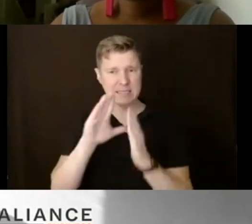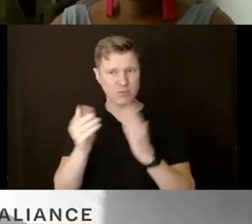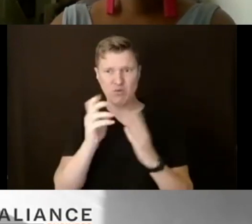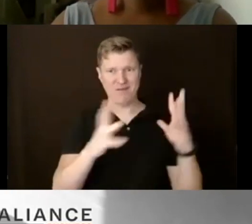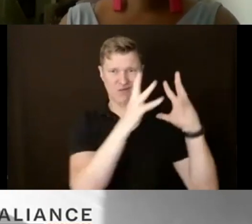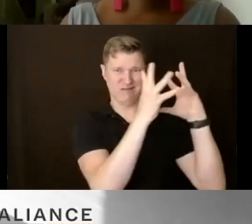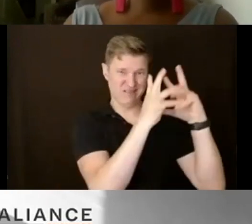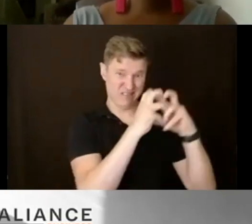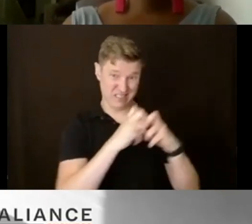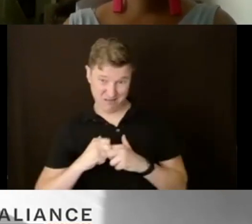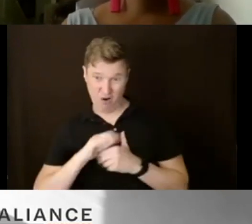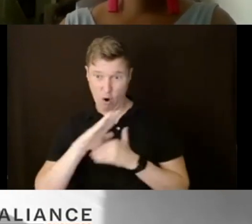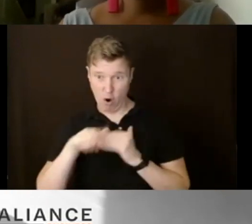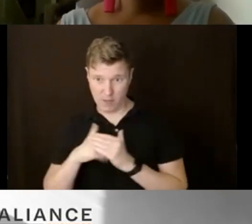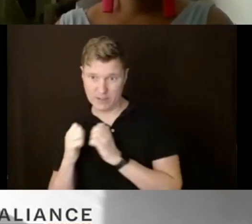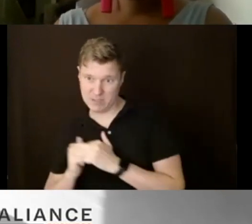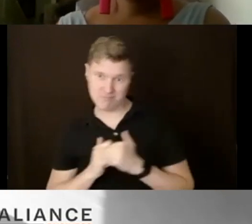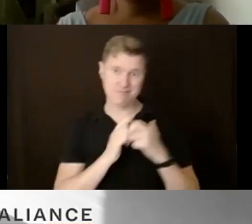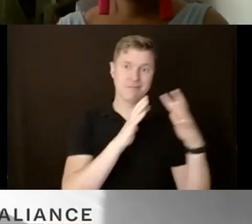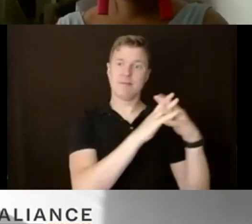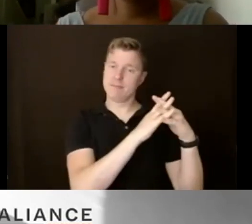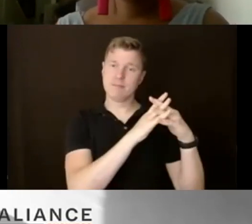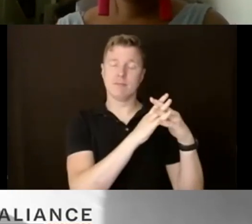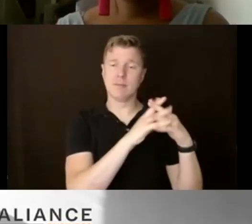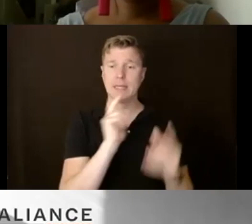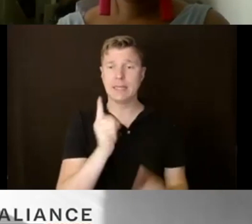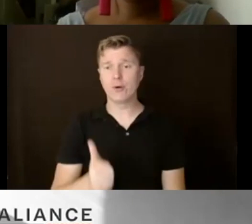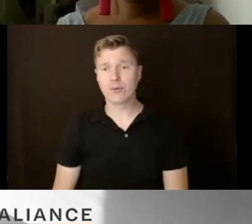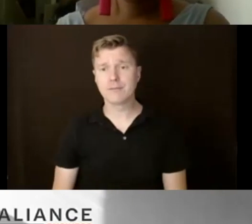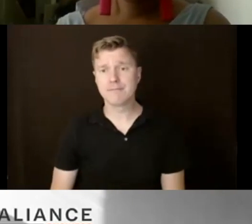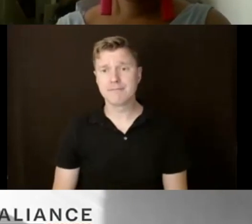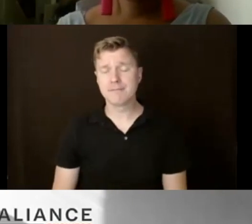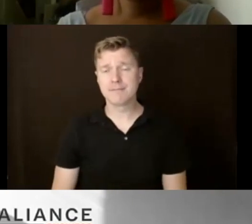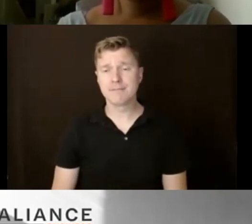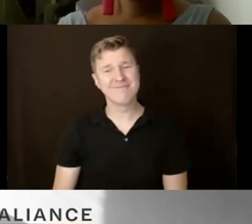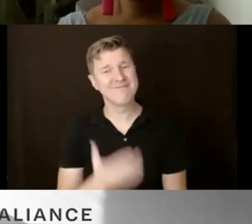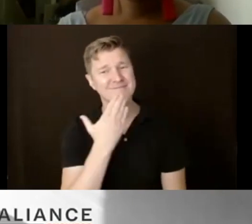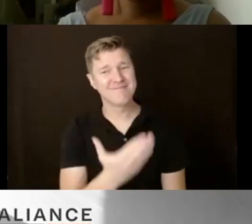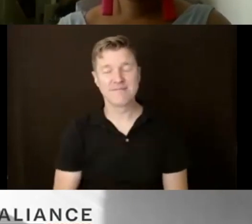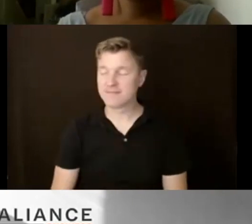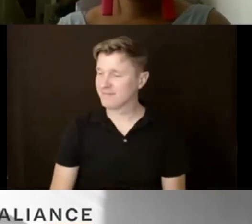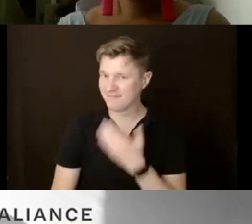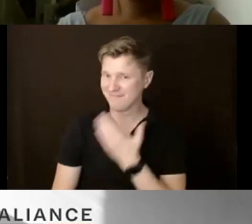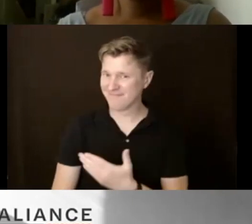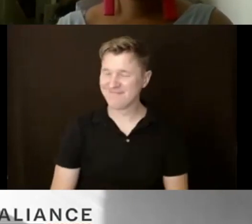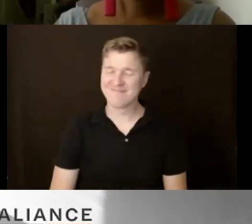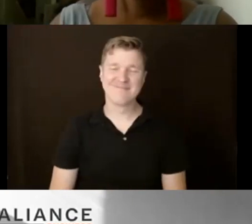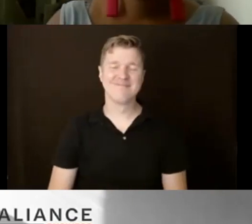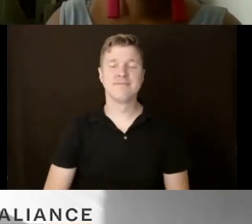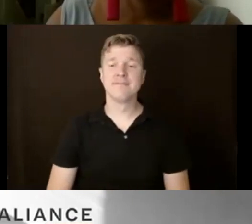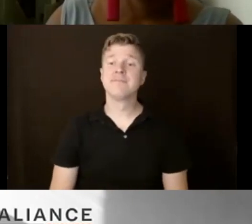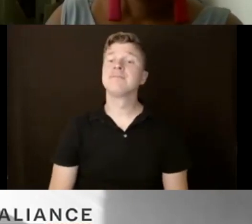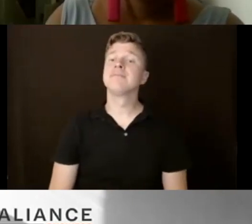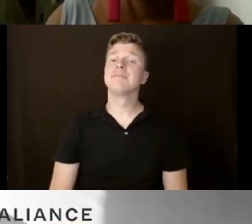down to be able to build them back up. Thank you. Thank you. So thank